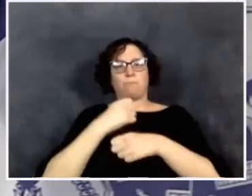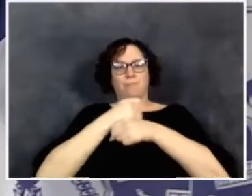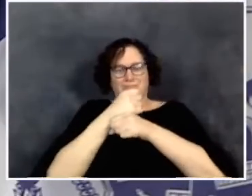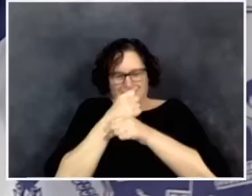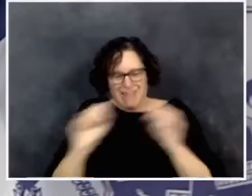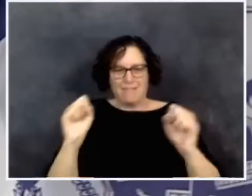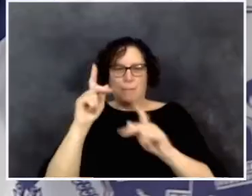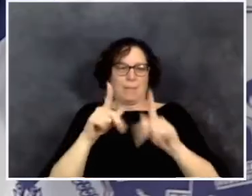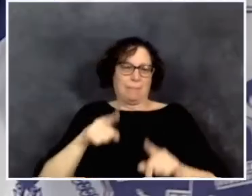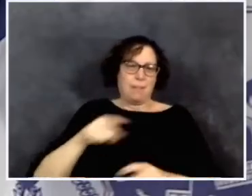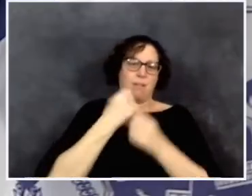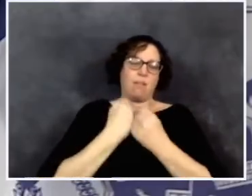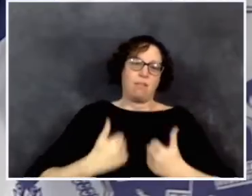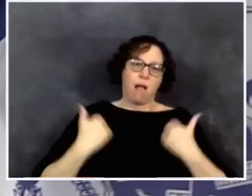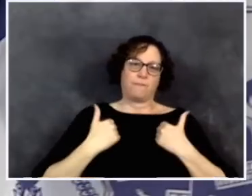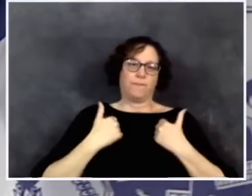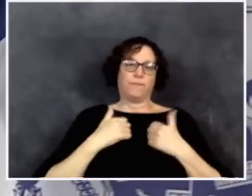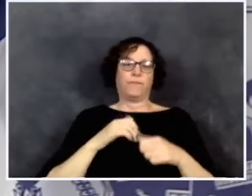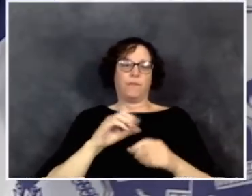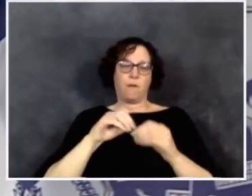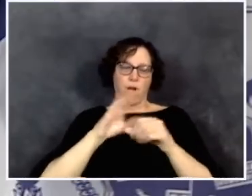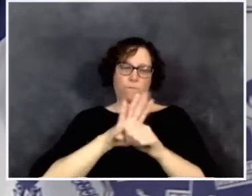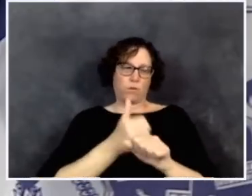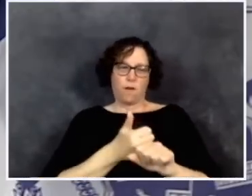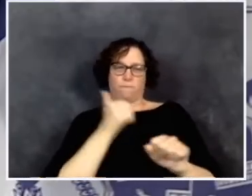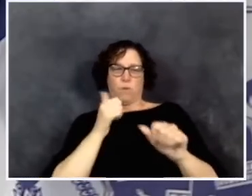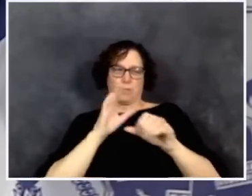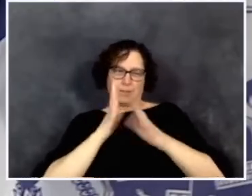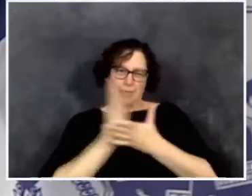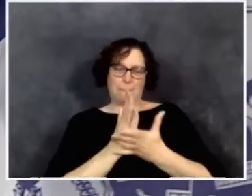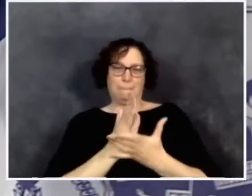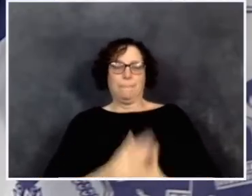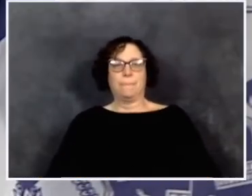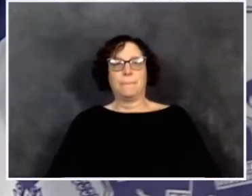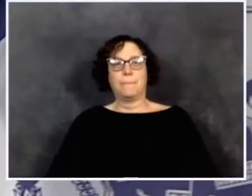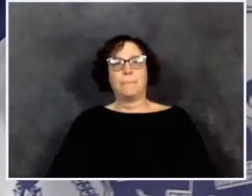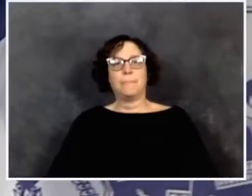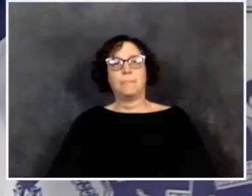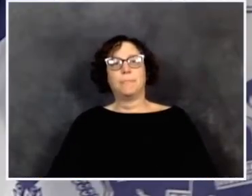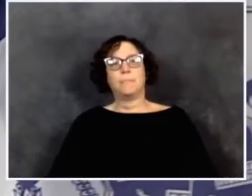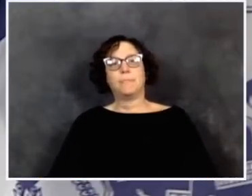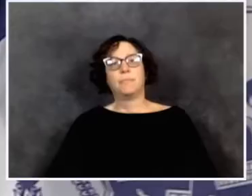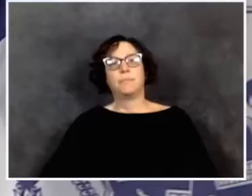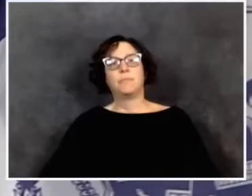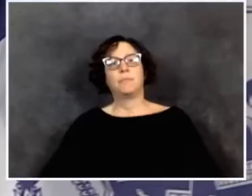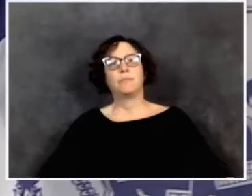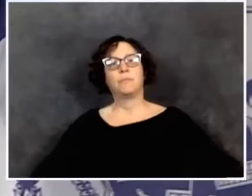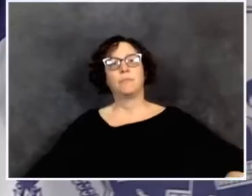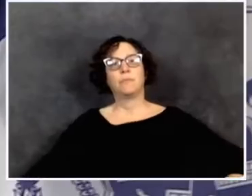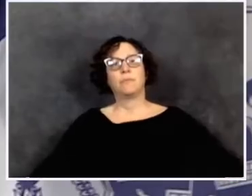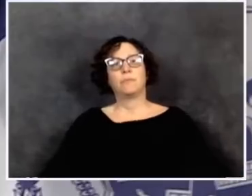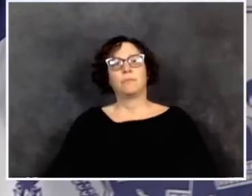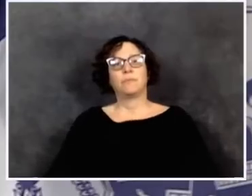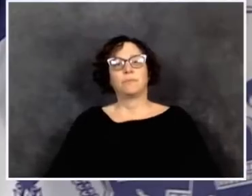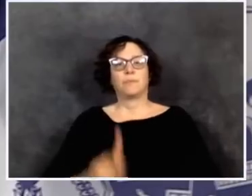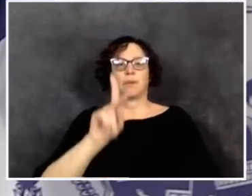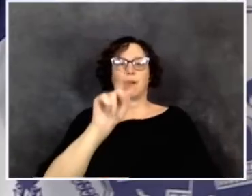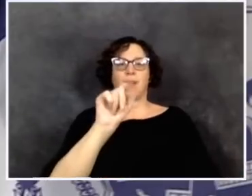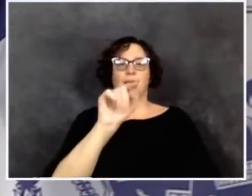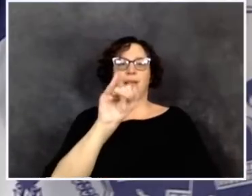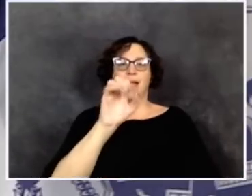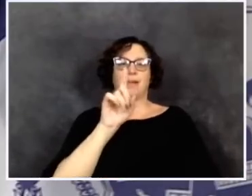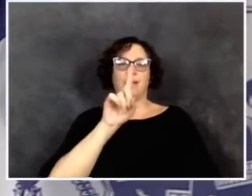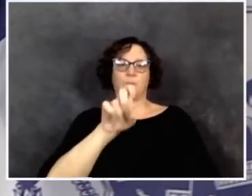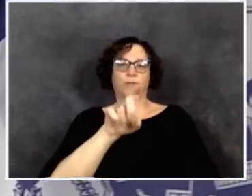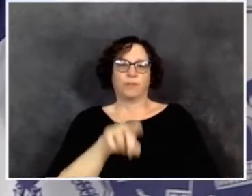Next question is Katie at the Wall Street Journal. Hey, good morning. Happy Orthodox Easter to all who celebrate. My question is